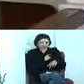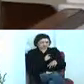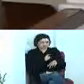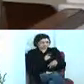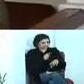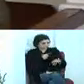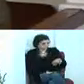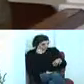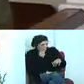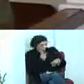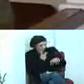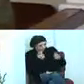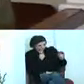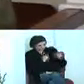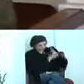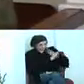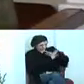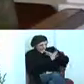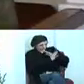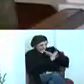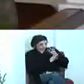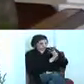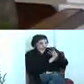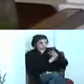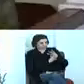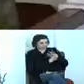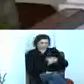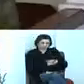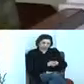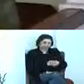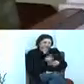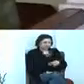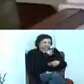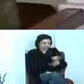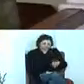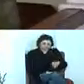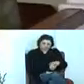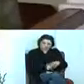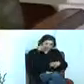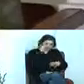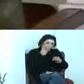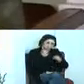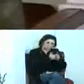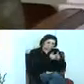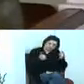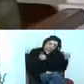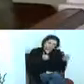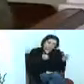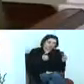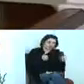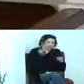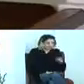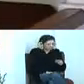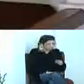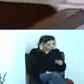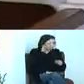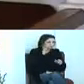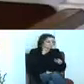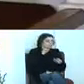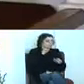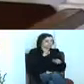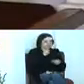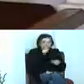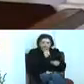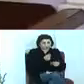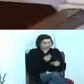you. Get thee behind me, Satan. And don't be afraid. Do it